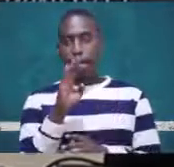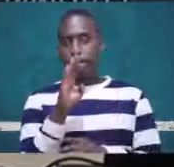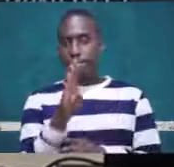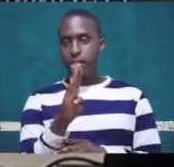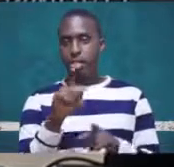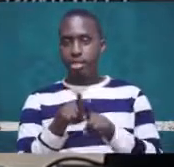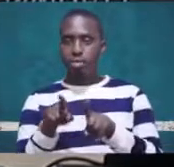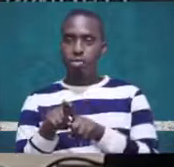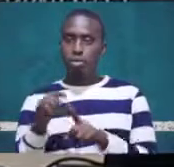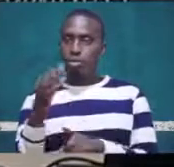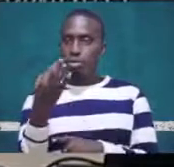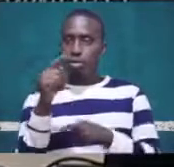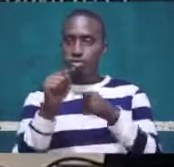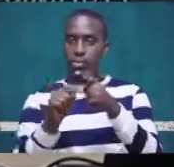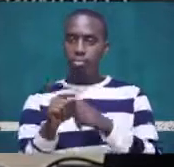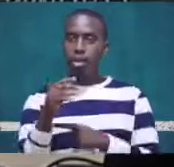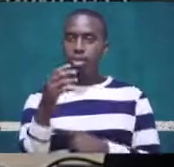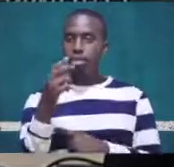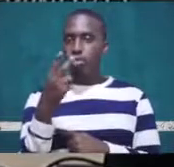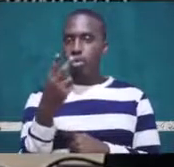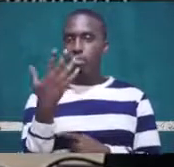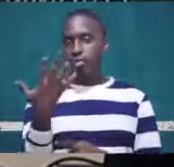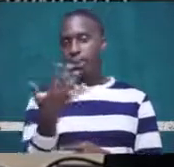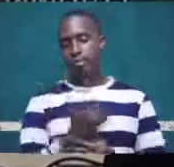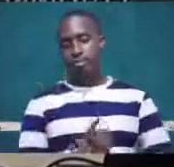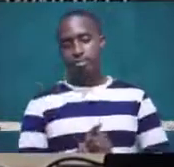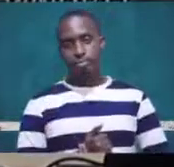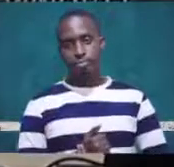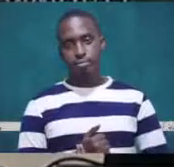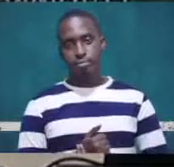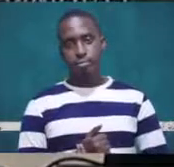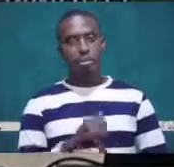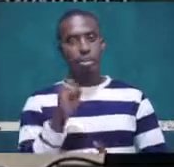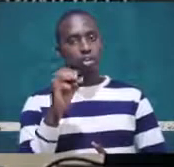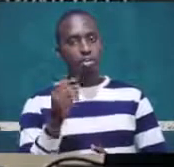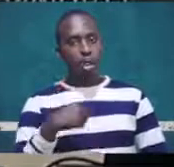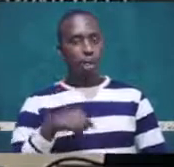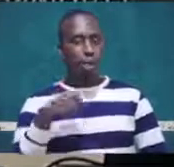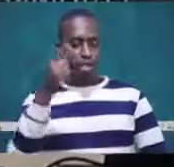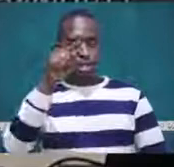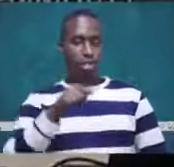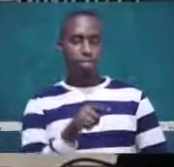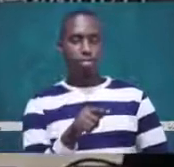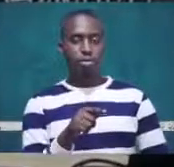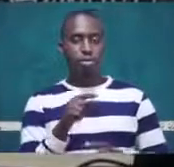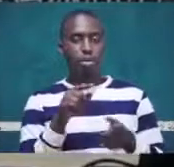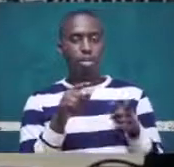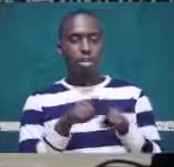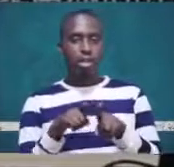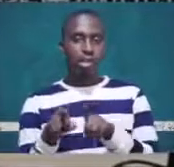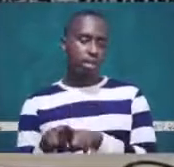equal to 3 divided by 25. So our integral